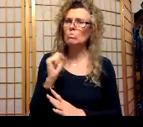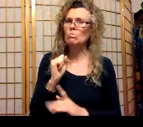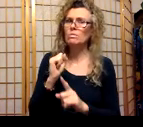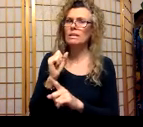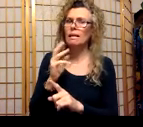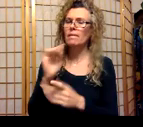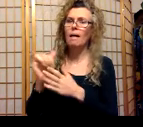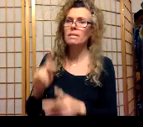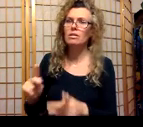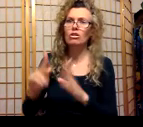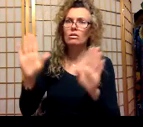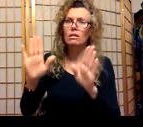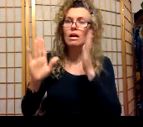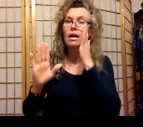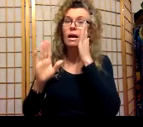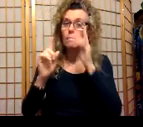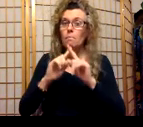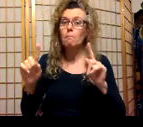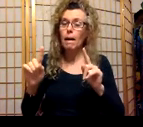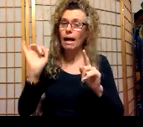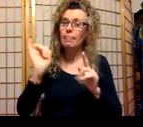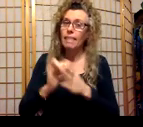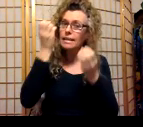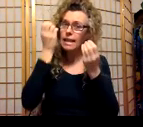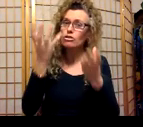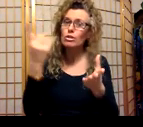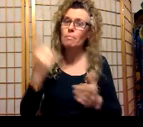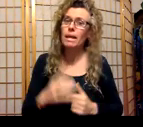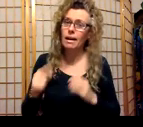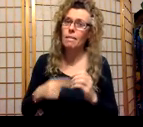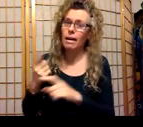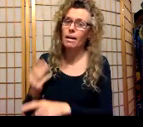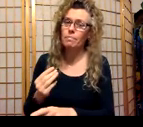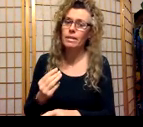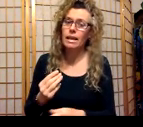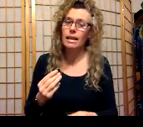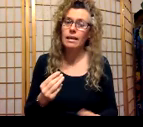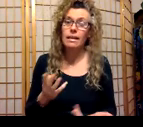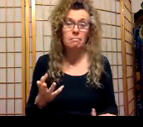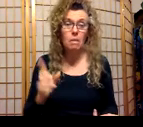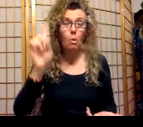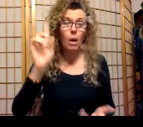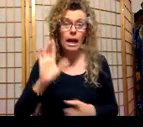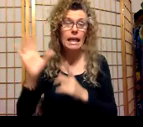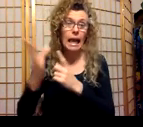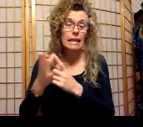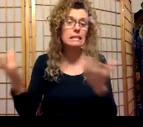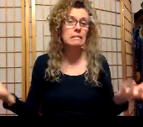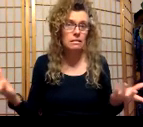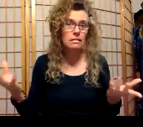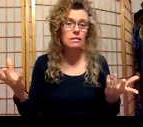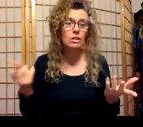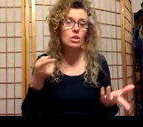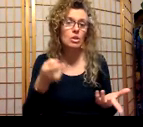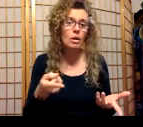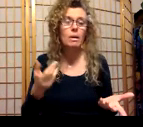position. But it does tell you something. It tells you something. Had it been only one case, you would have